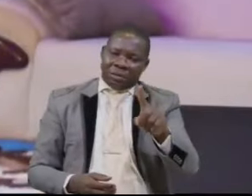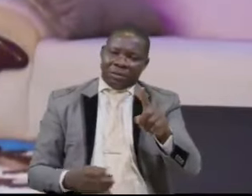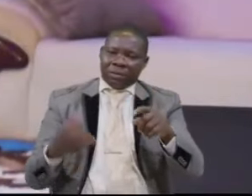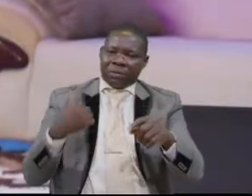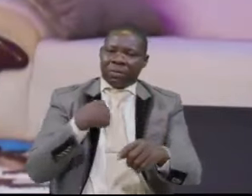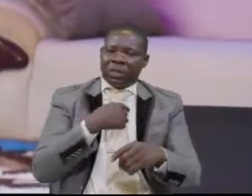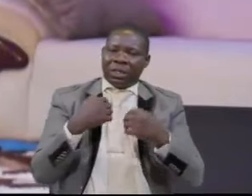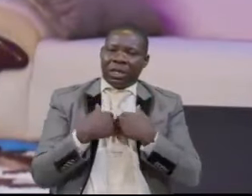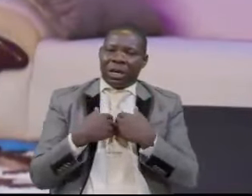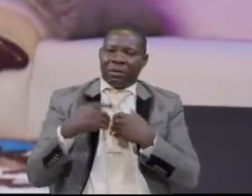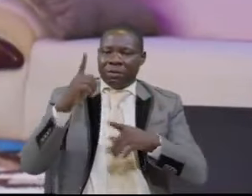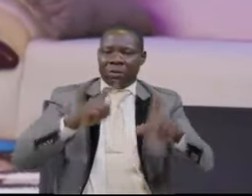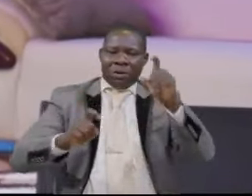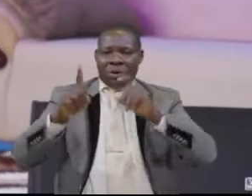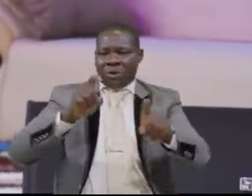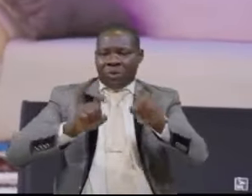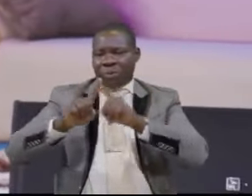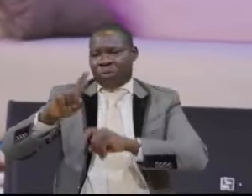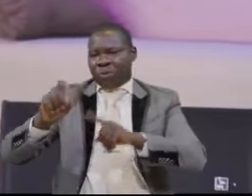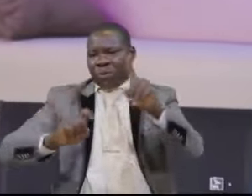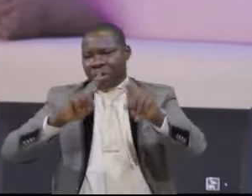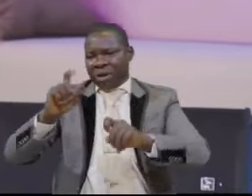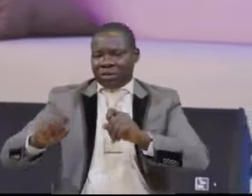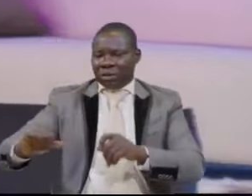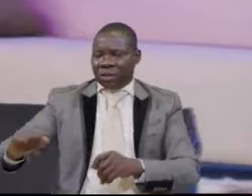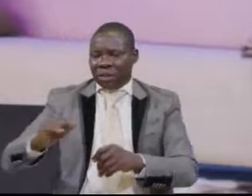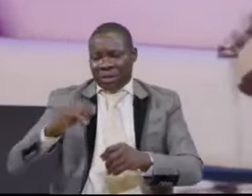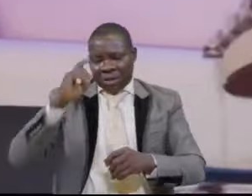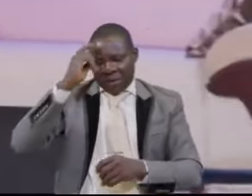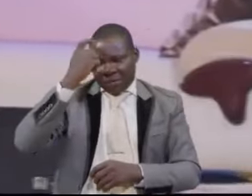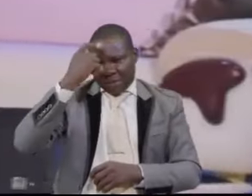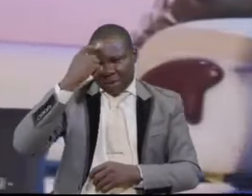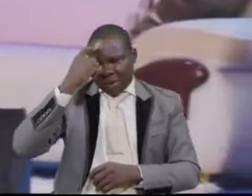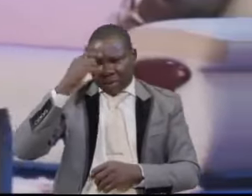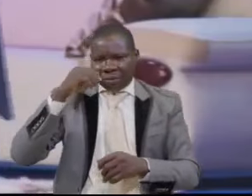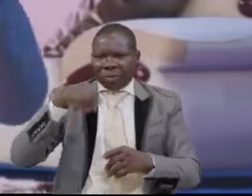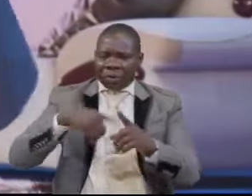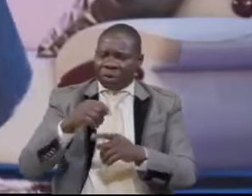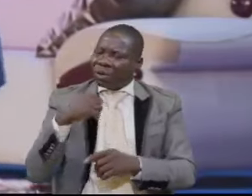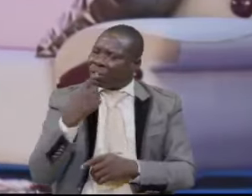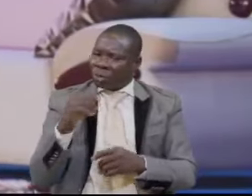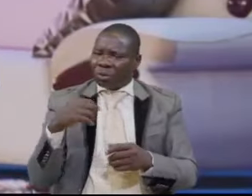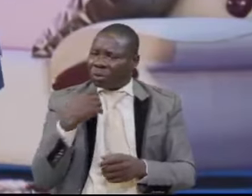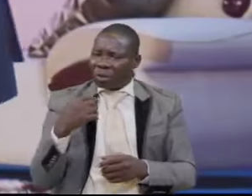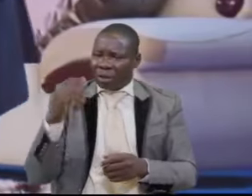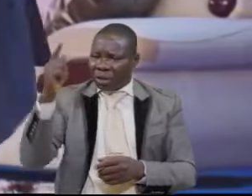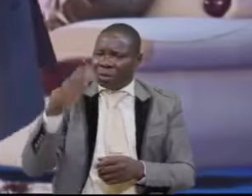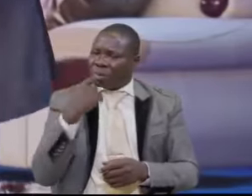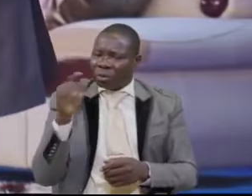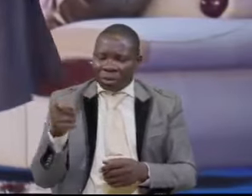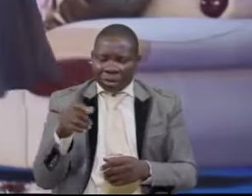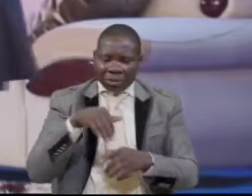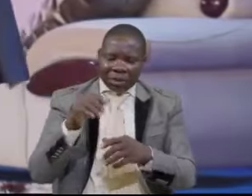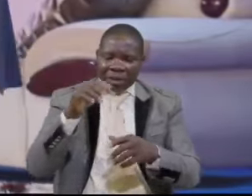inquiring mind. After the Lord had shown him the vision in chapter 7, he wanted to know, to have understanding of what these